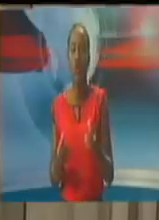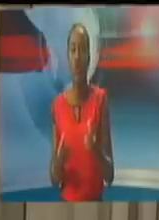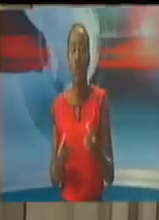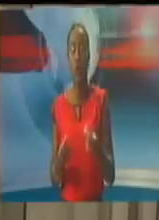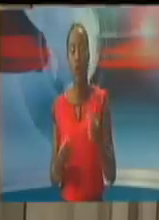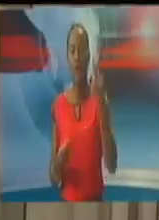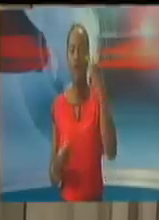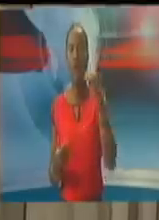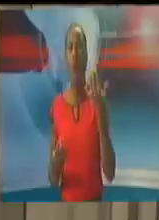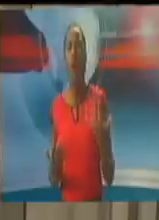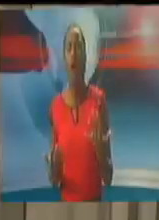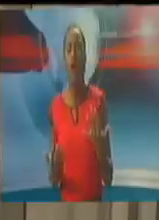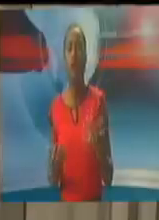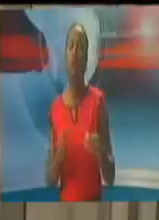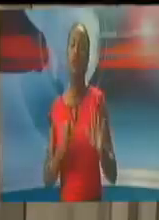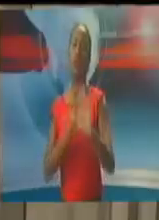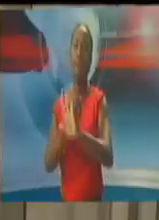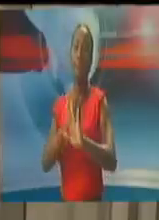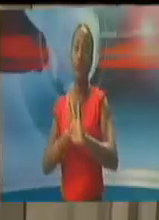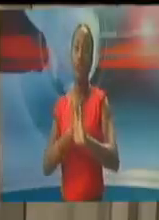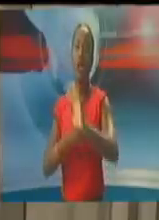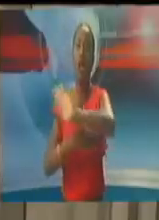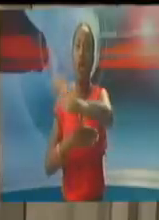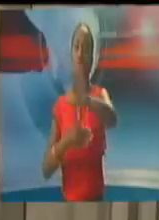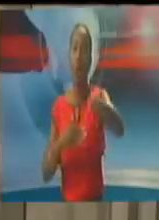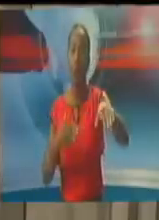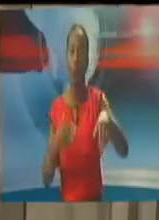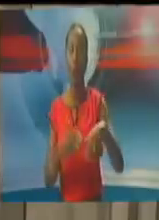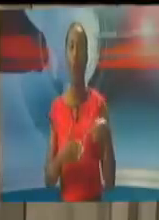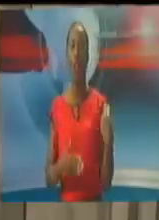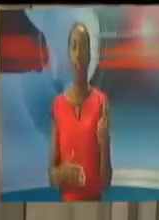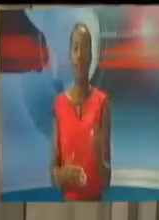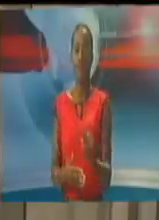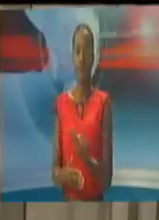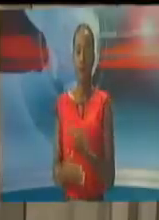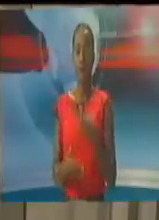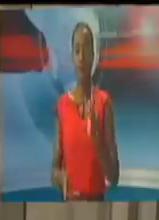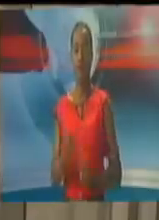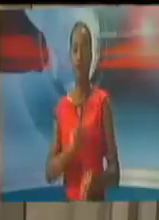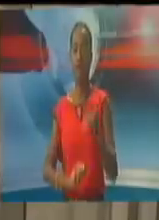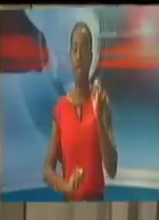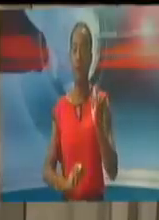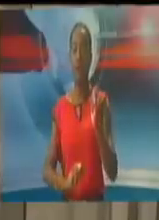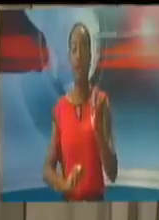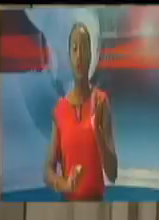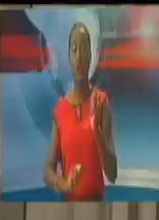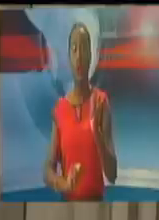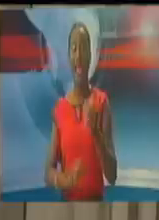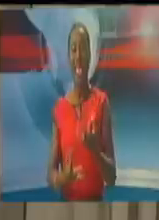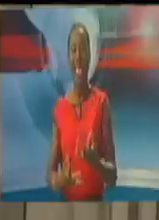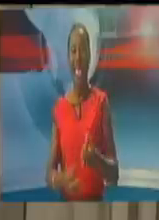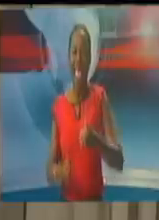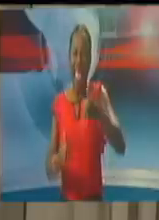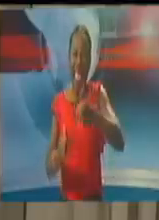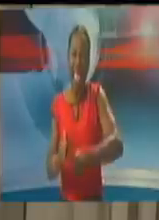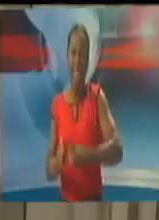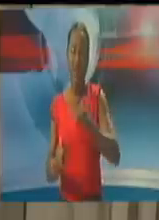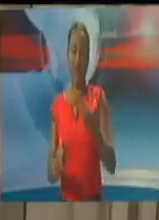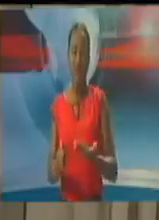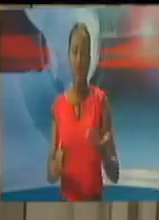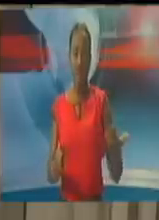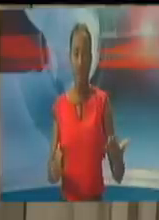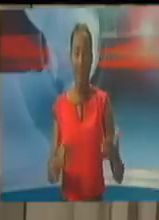us, the population of Trinidad and Tobago. And importantly as well, every single measure was done after